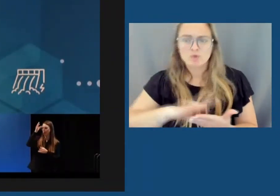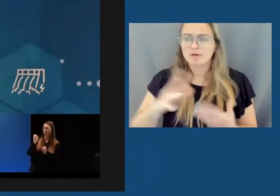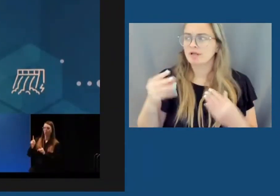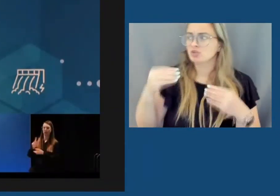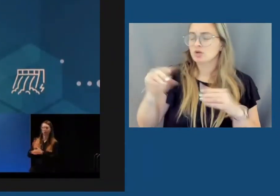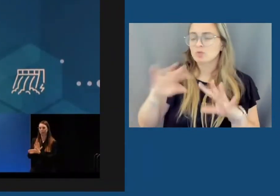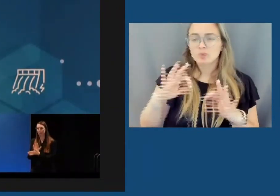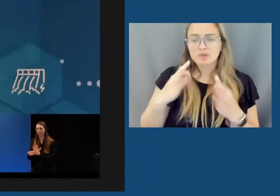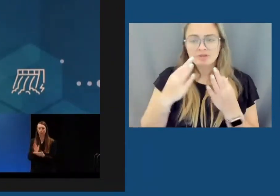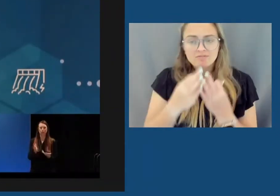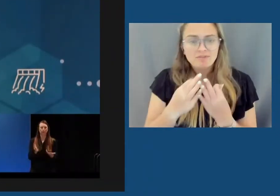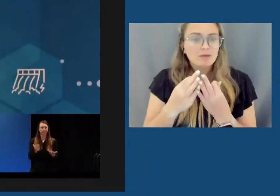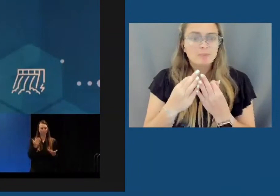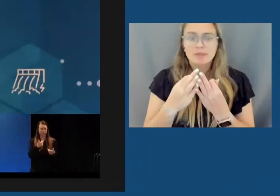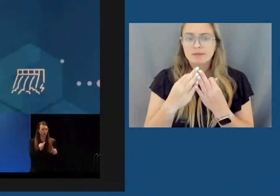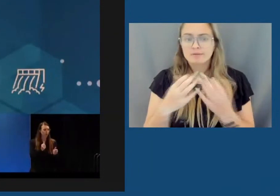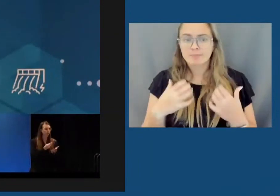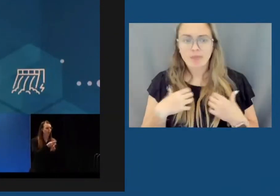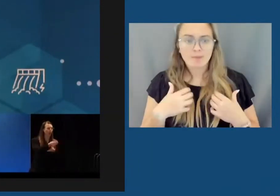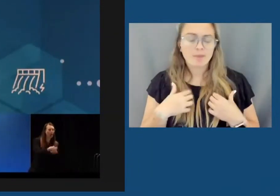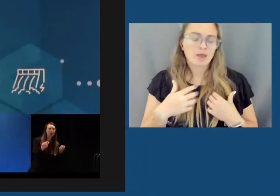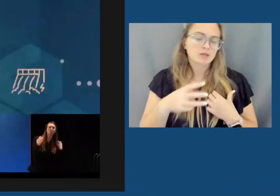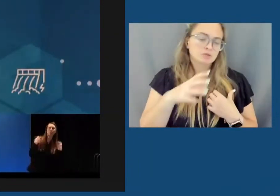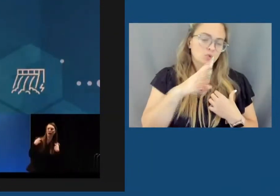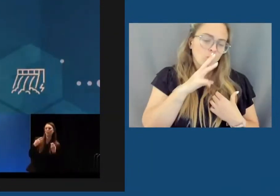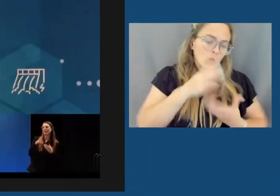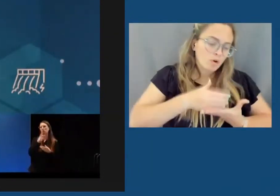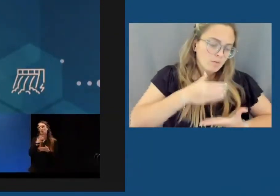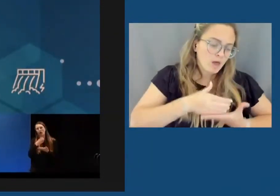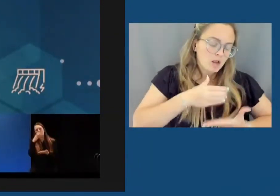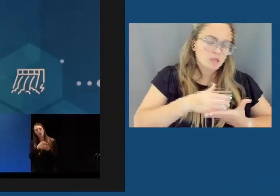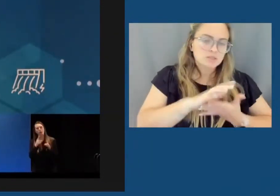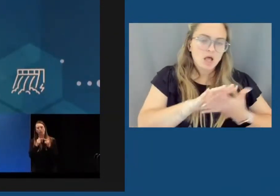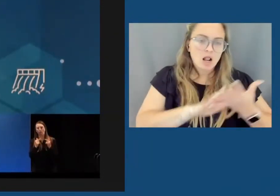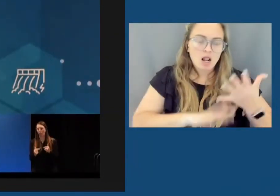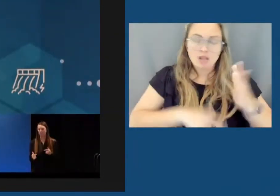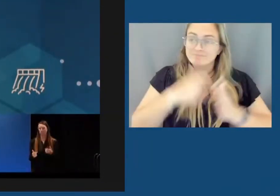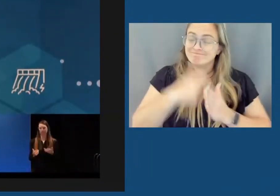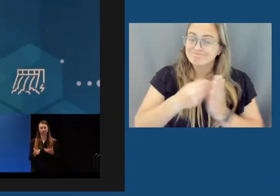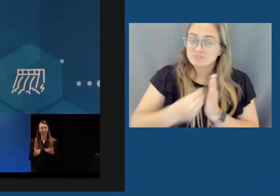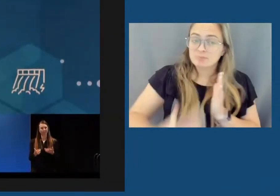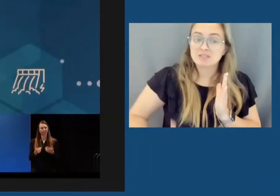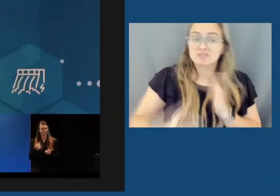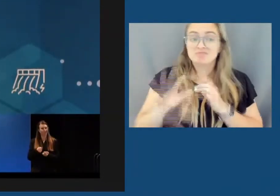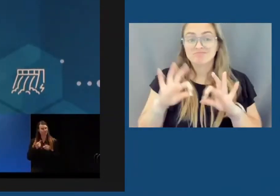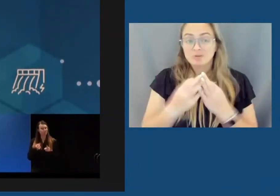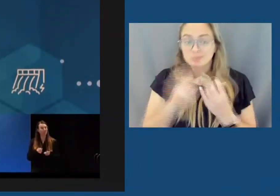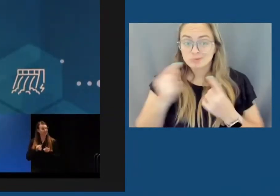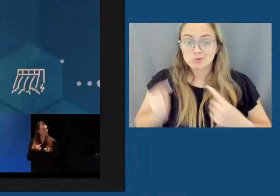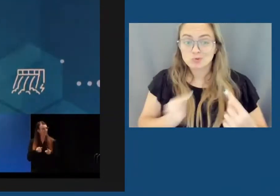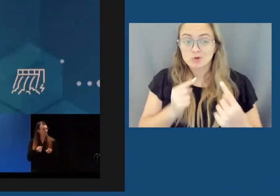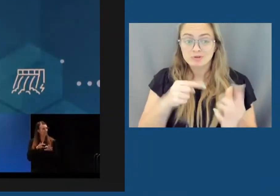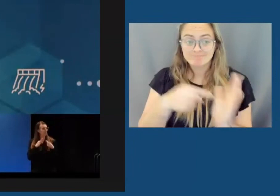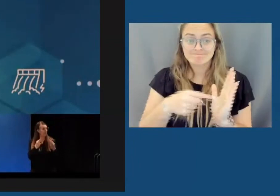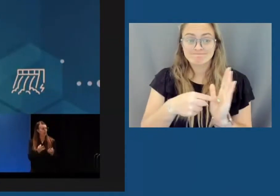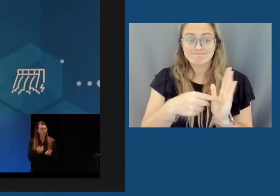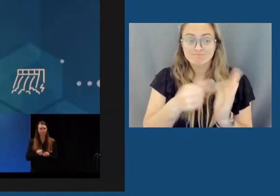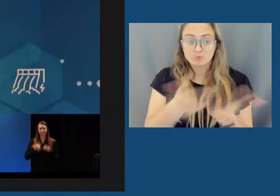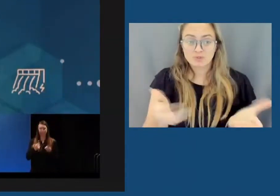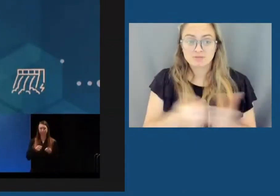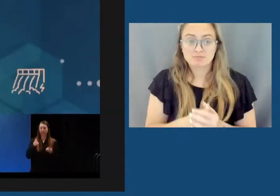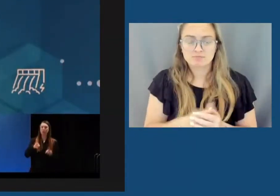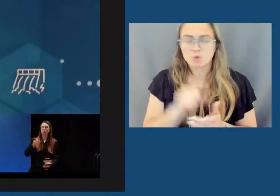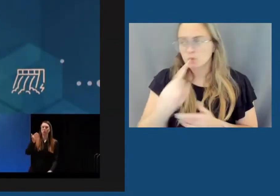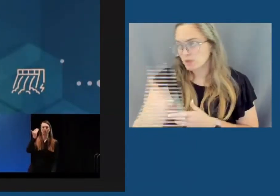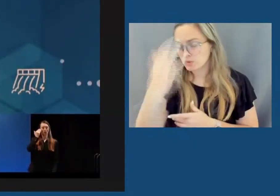to try and buy the backpacks and the water bottles, and it sure added up. Families are struggling. We have to be cognizant of this